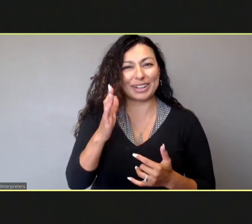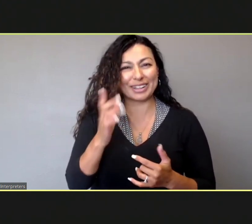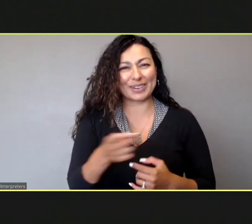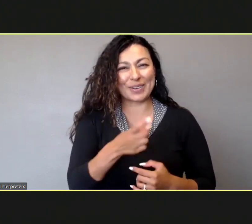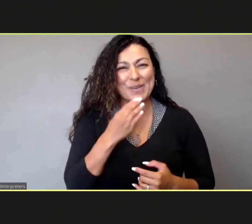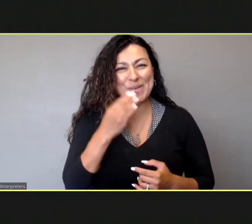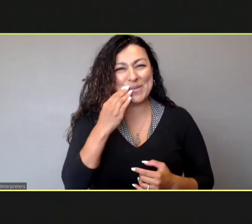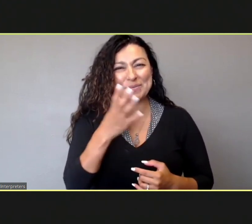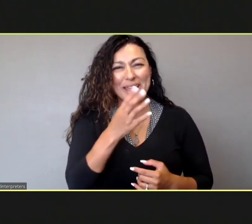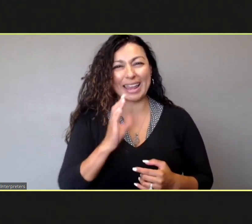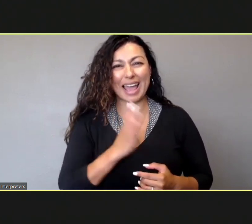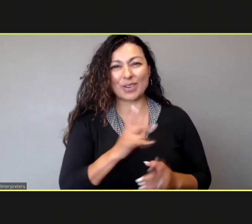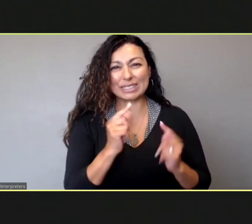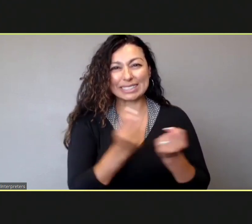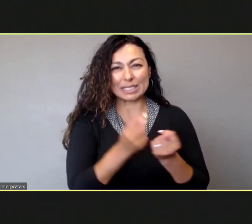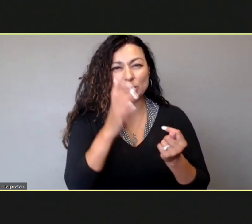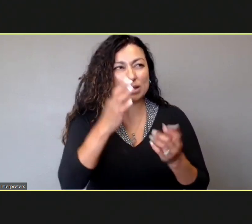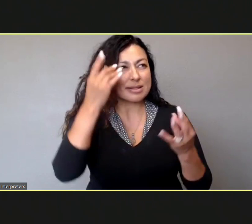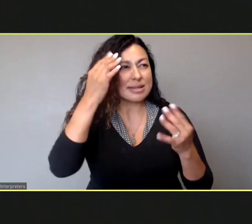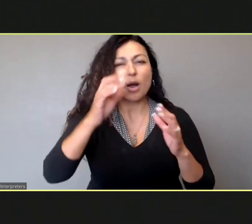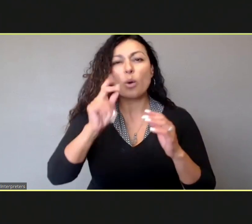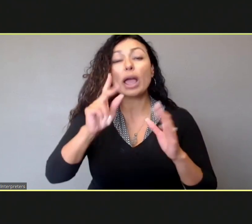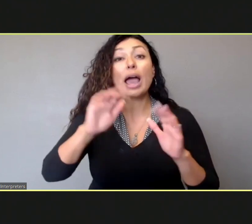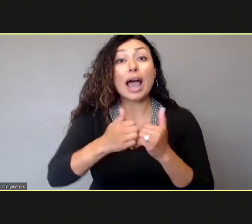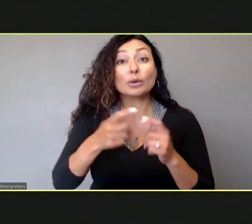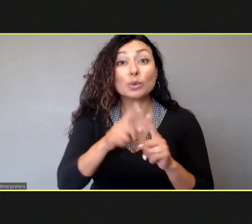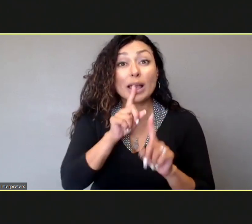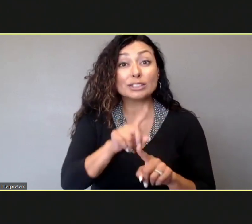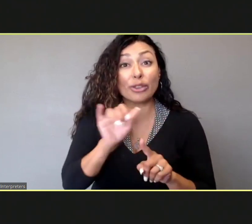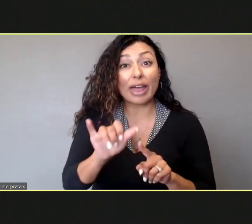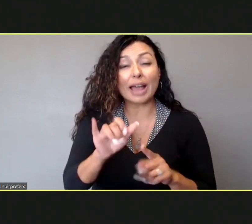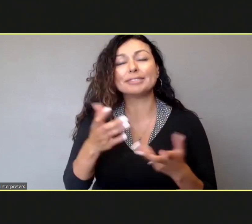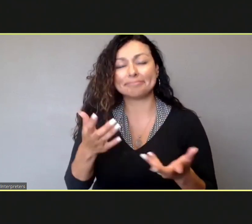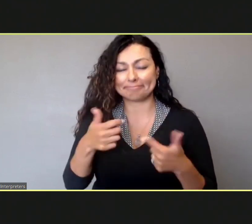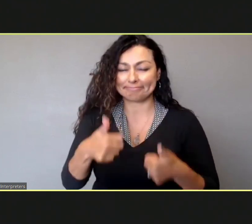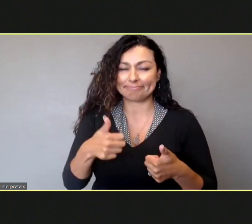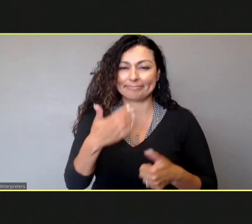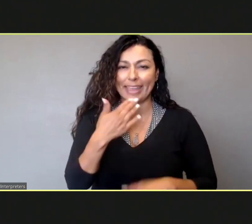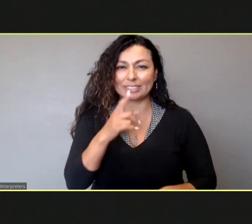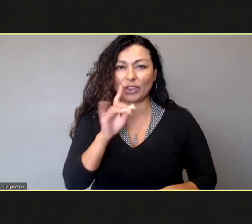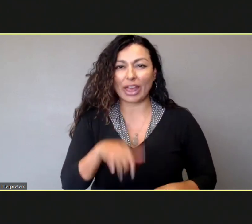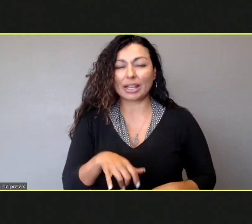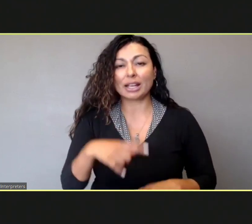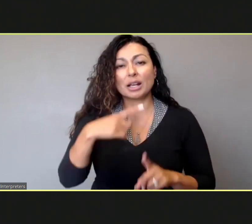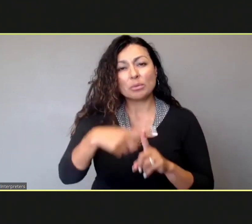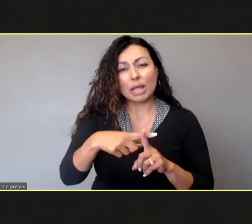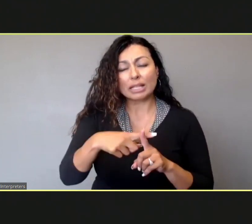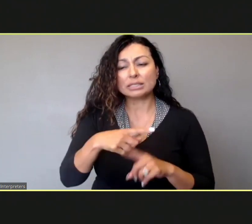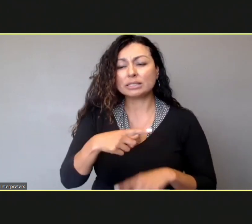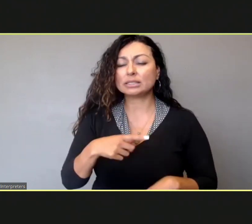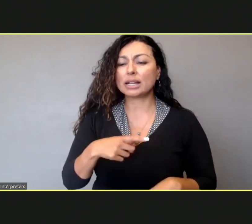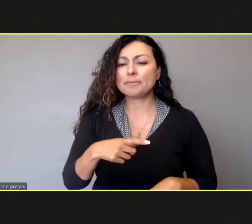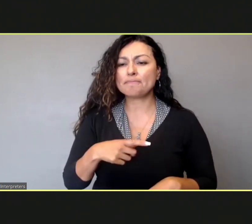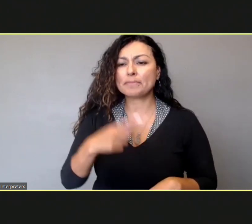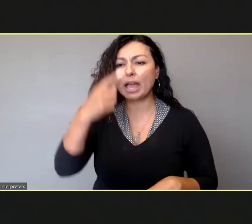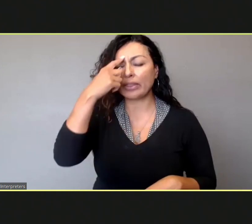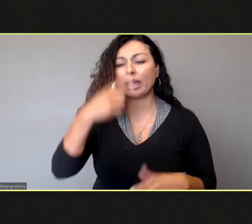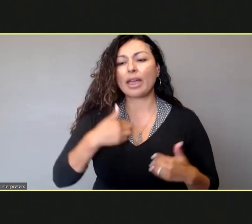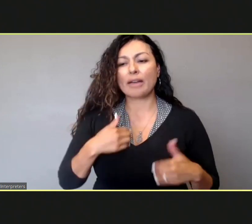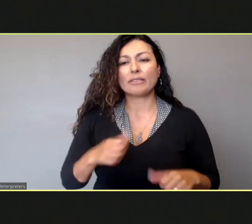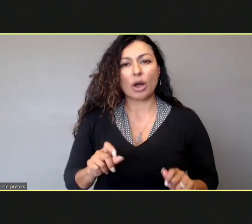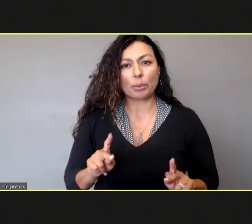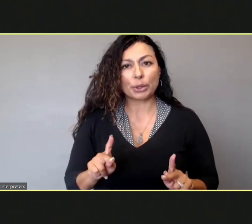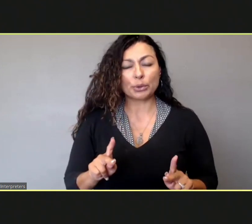figure out how should we think about that? So thanks for that. And then I would say too, though, that I think there's an opportunity